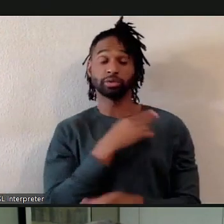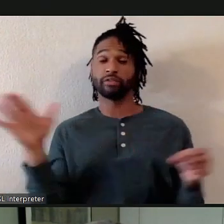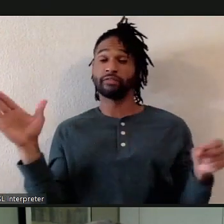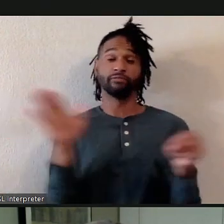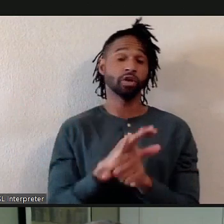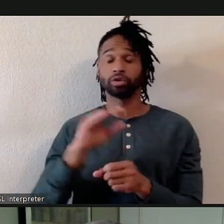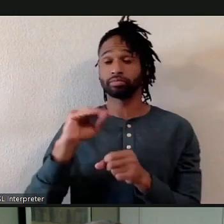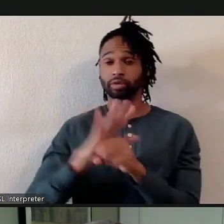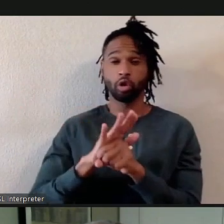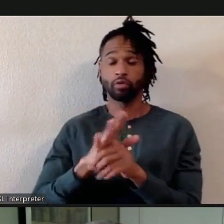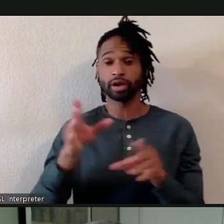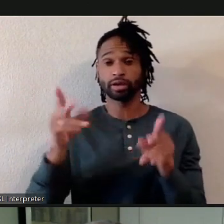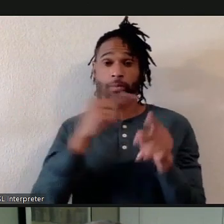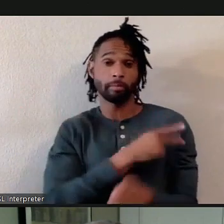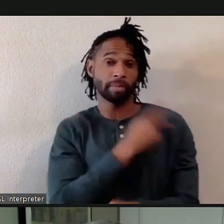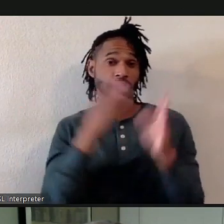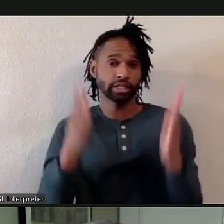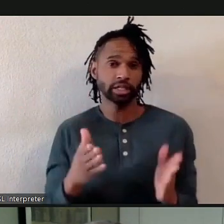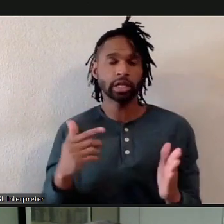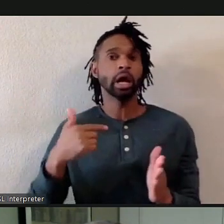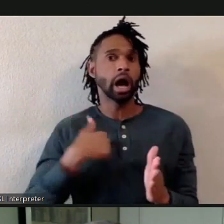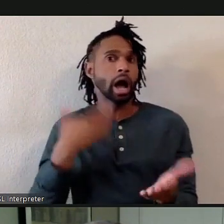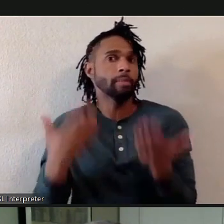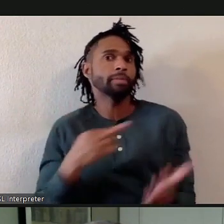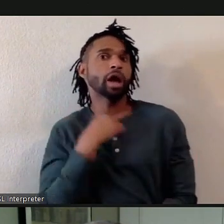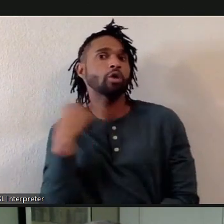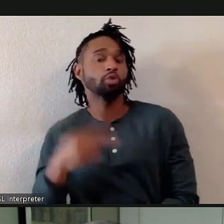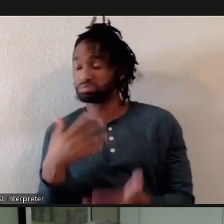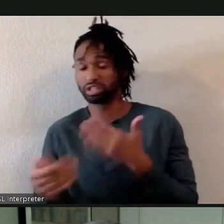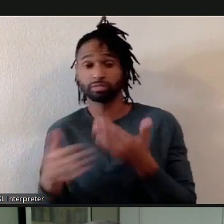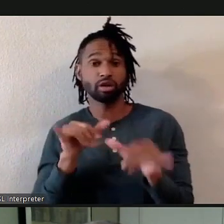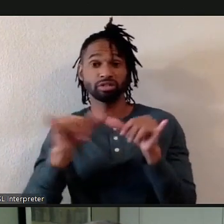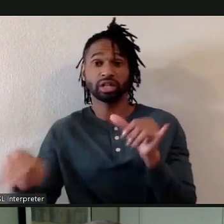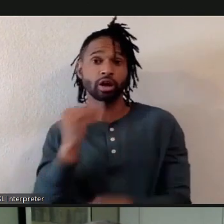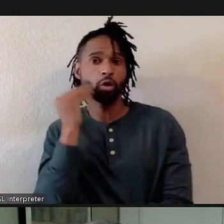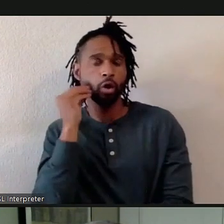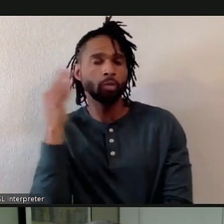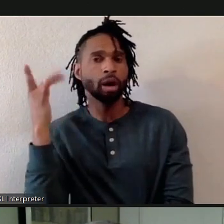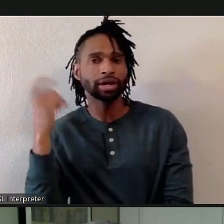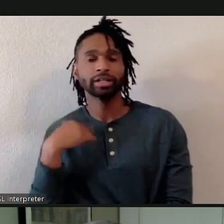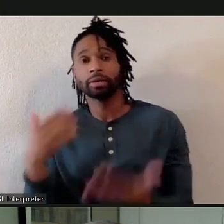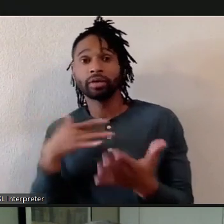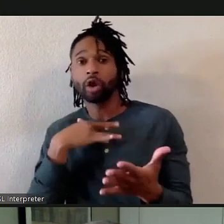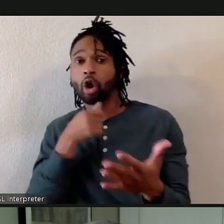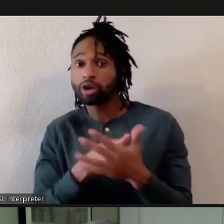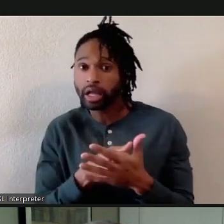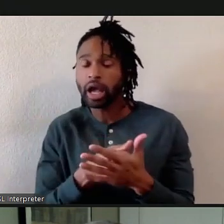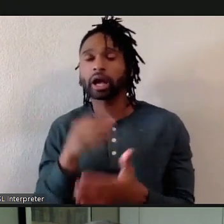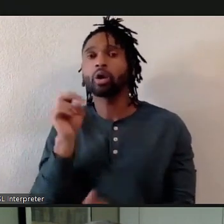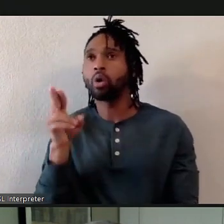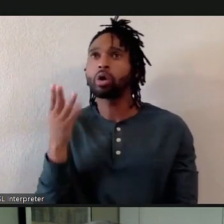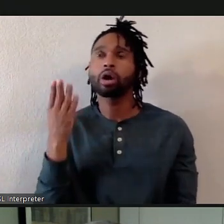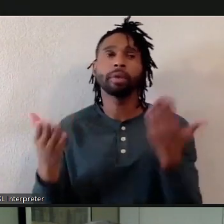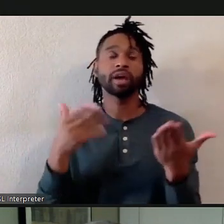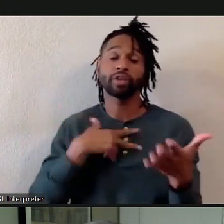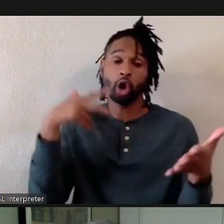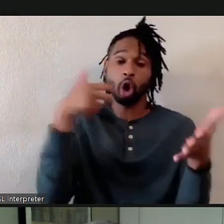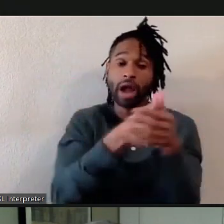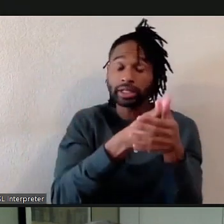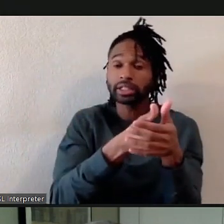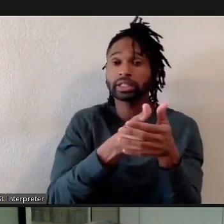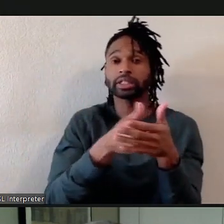I may be at risk even if I'm staying at home, because I may have a heart attack or I may have a car accident that